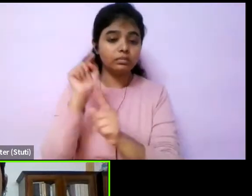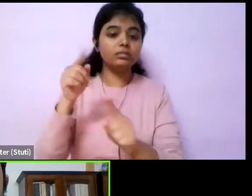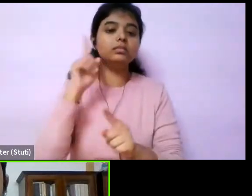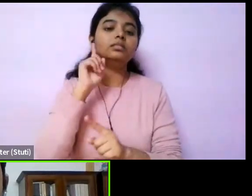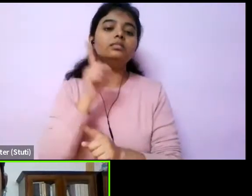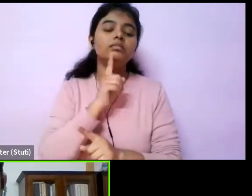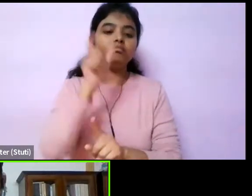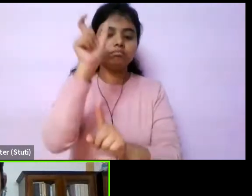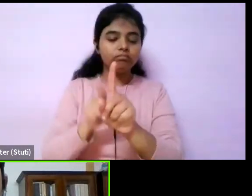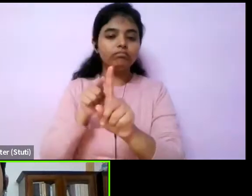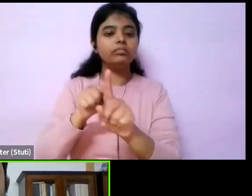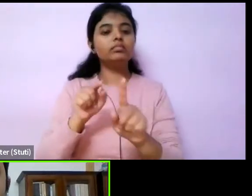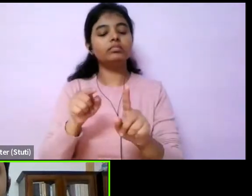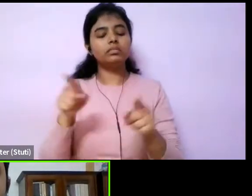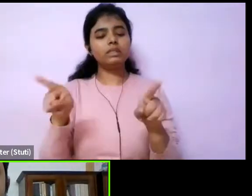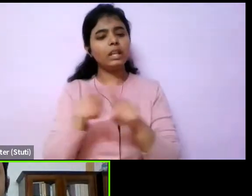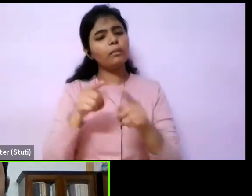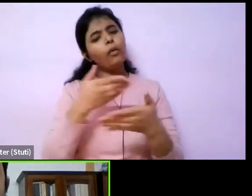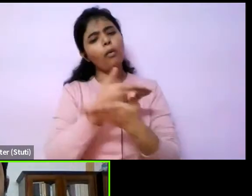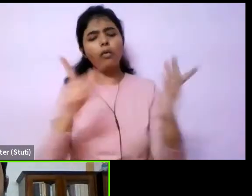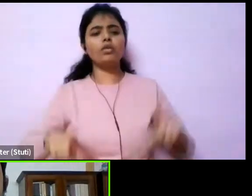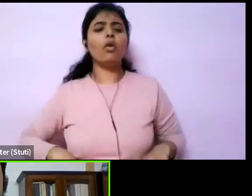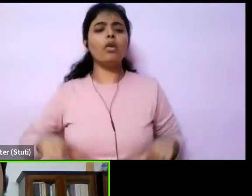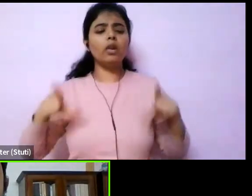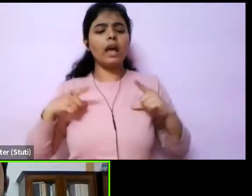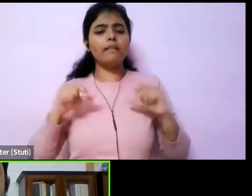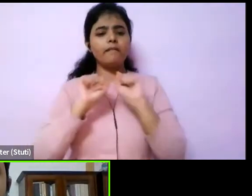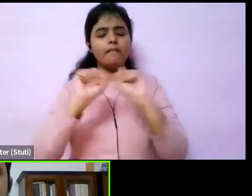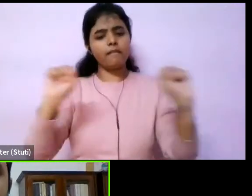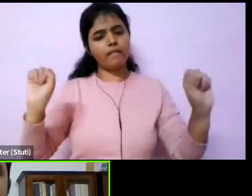time in one's life, how one has to,